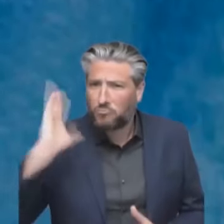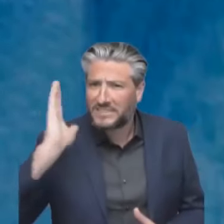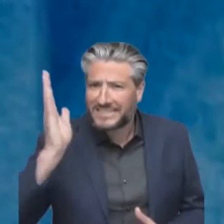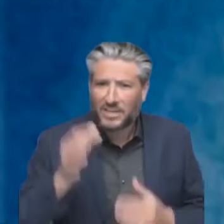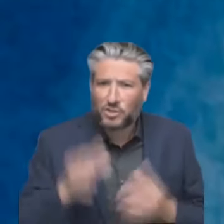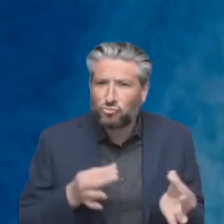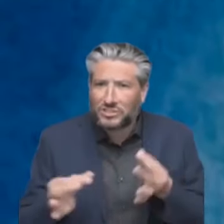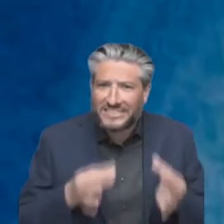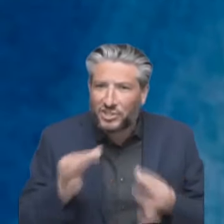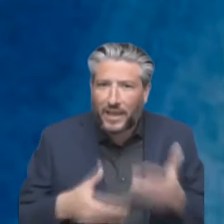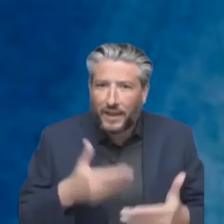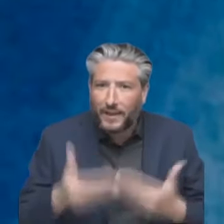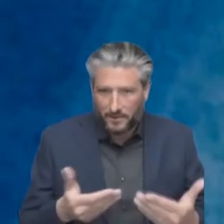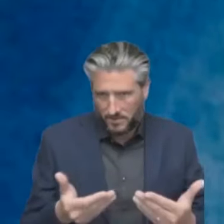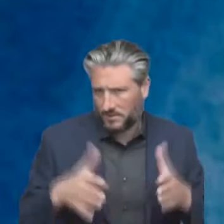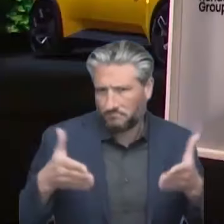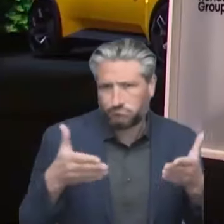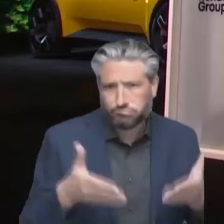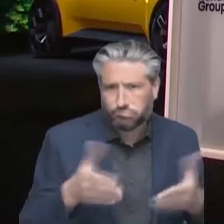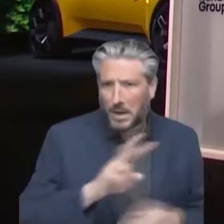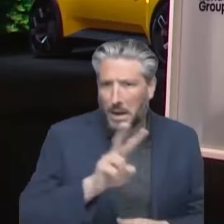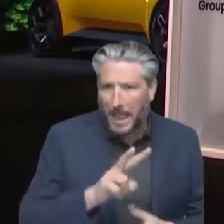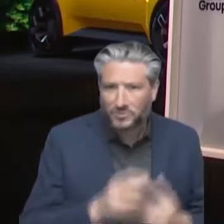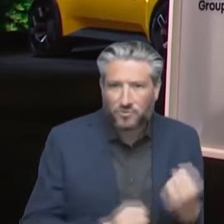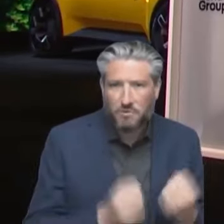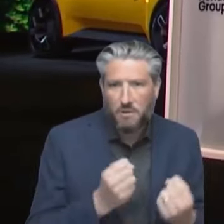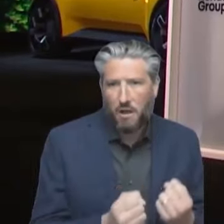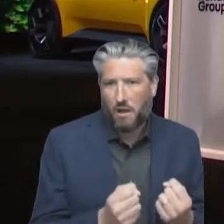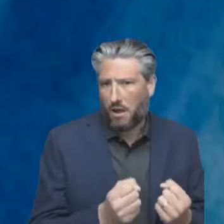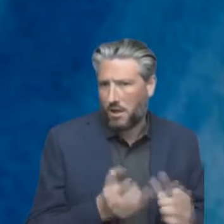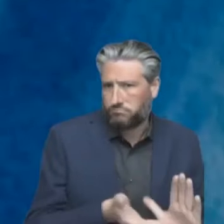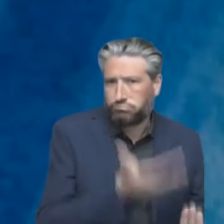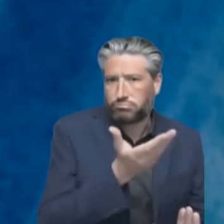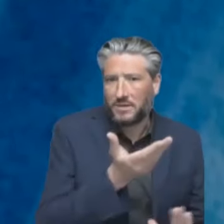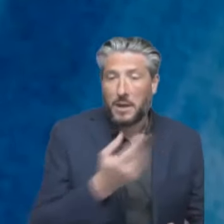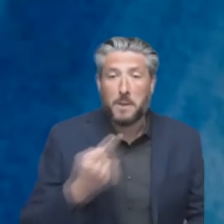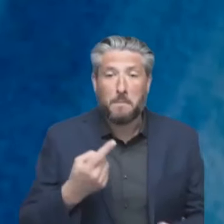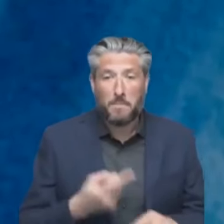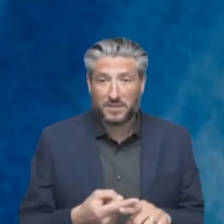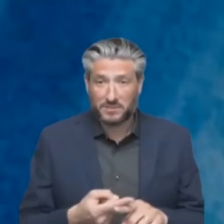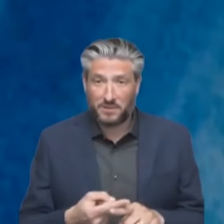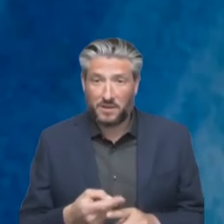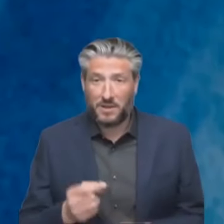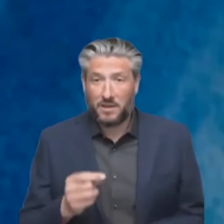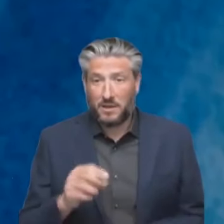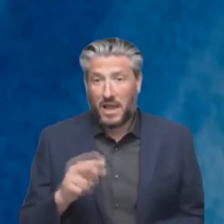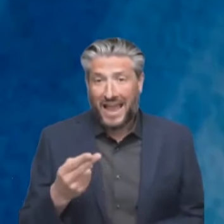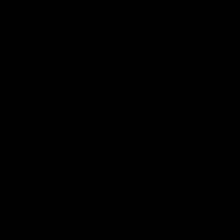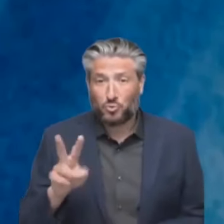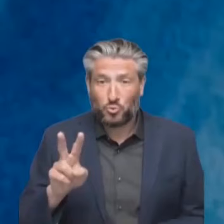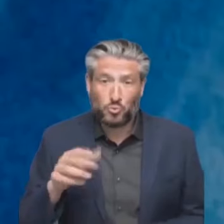cars and hydrogen cells. I mean, they're both electric. But in any case, here, we're looking at fundamental issues, and we're very much committed